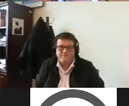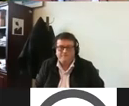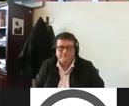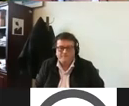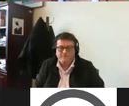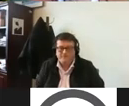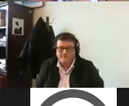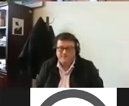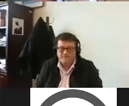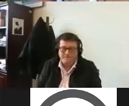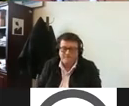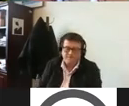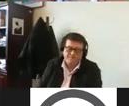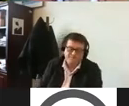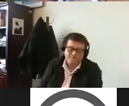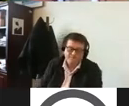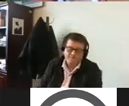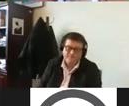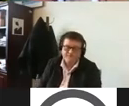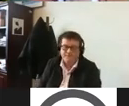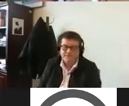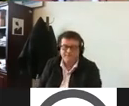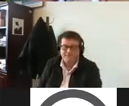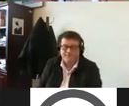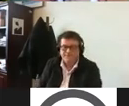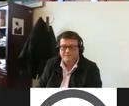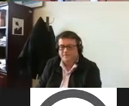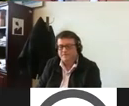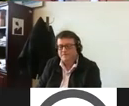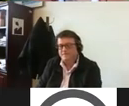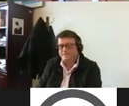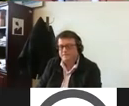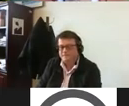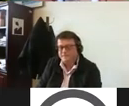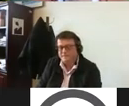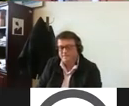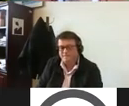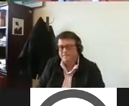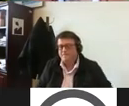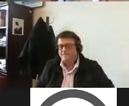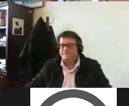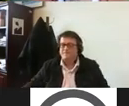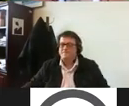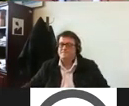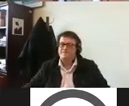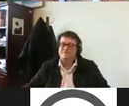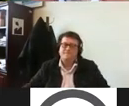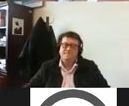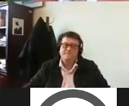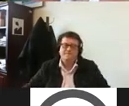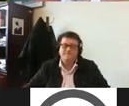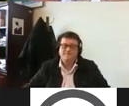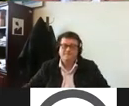worker with Newfoundland and Labrador Housing and with various community centres throughout St. John's. Since